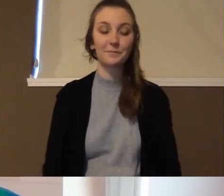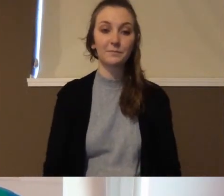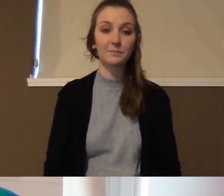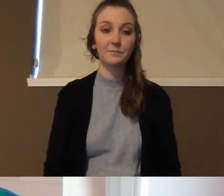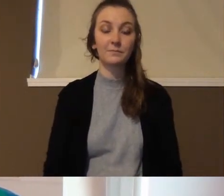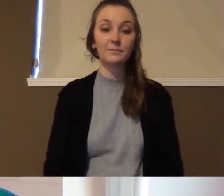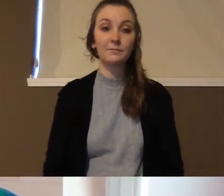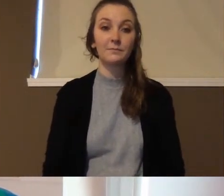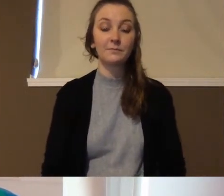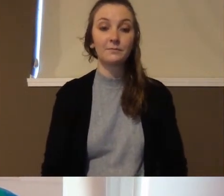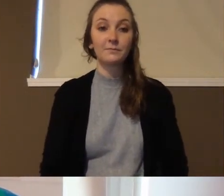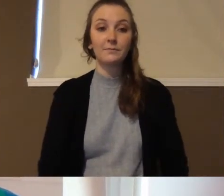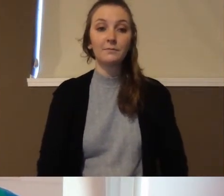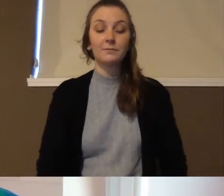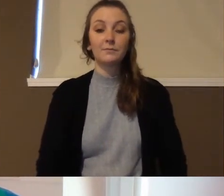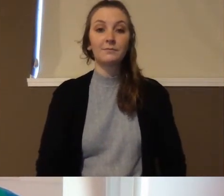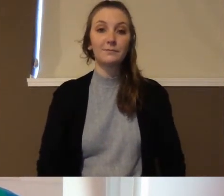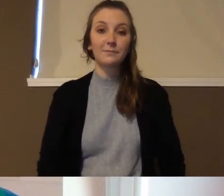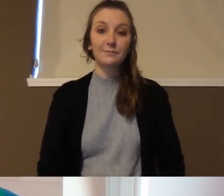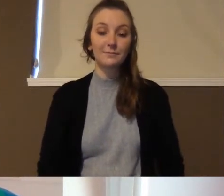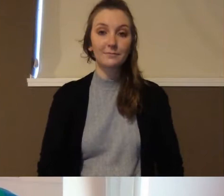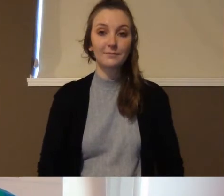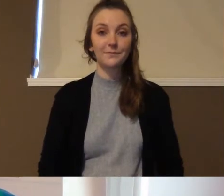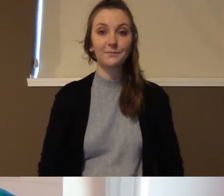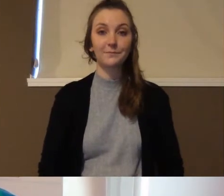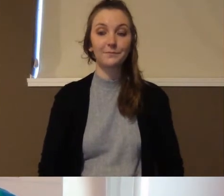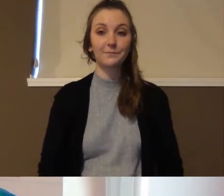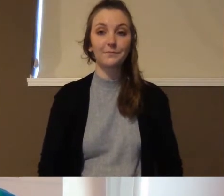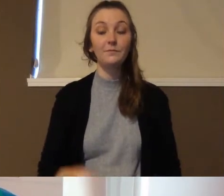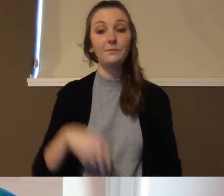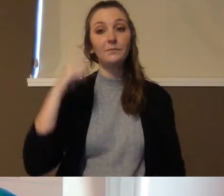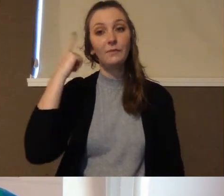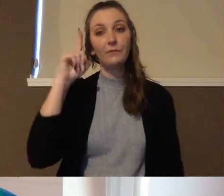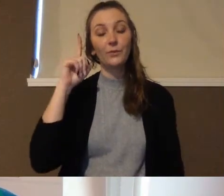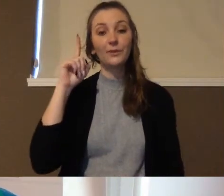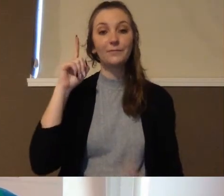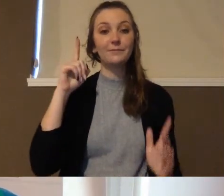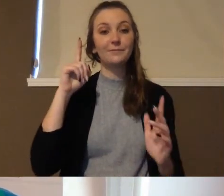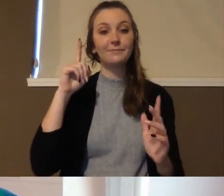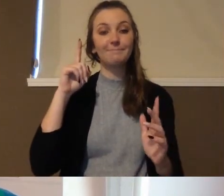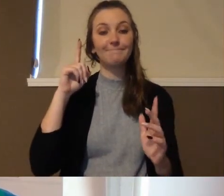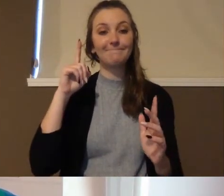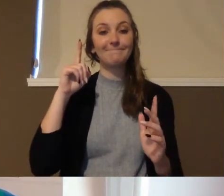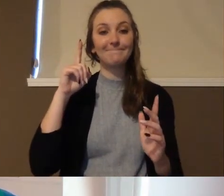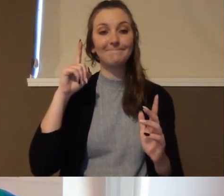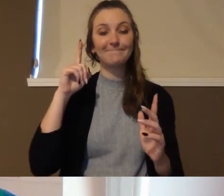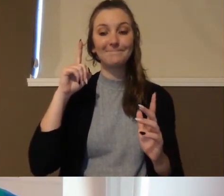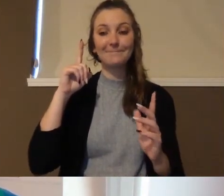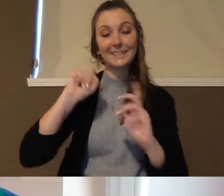for giving you a larger vision of God's love.